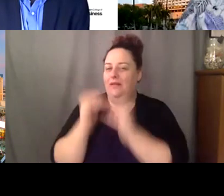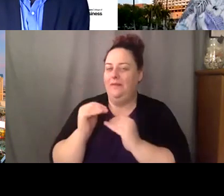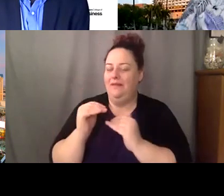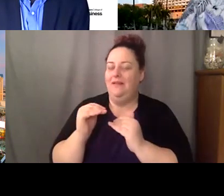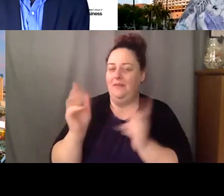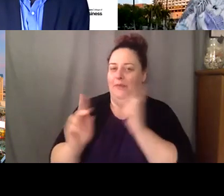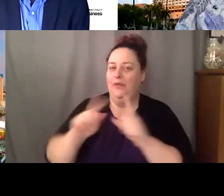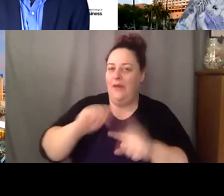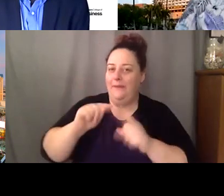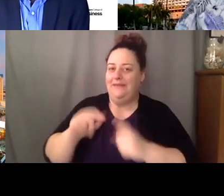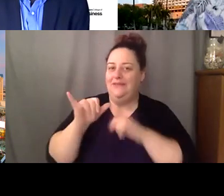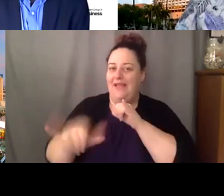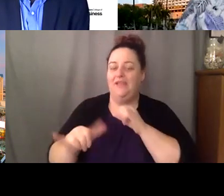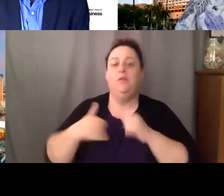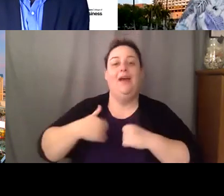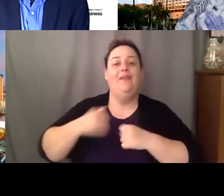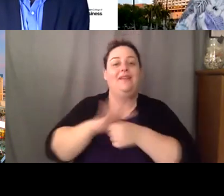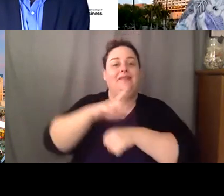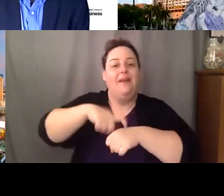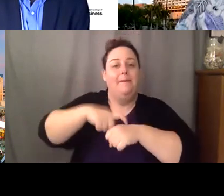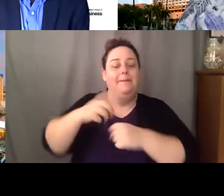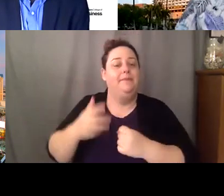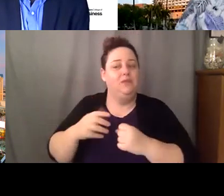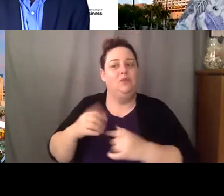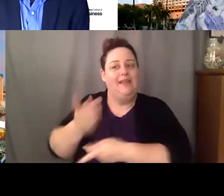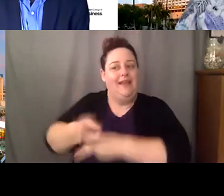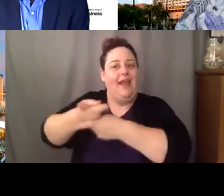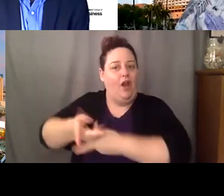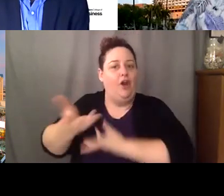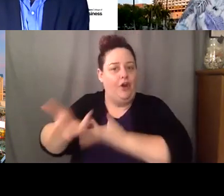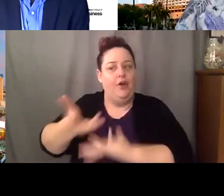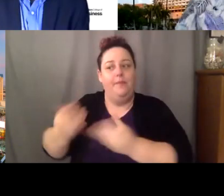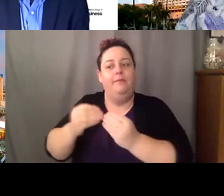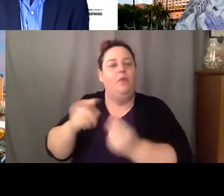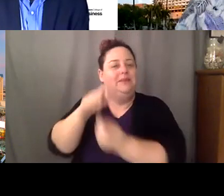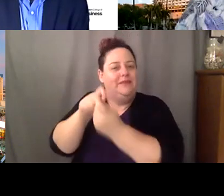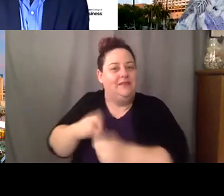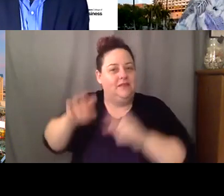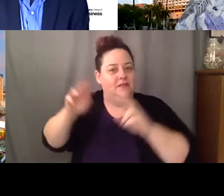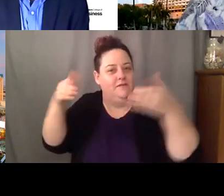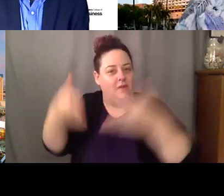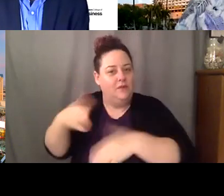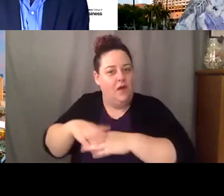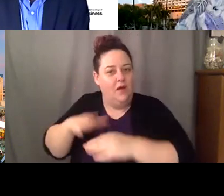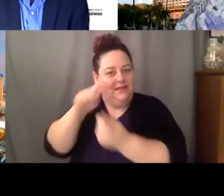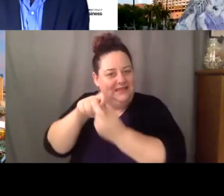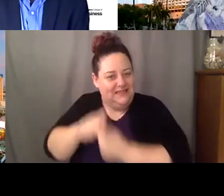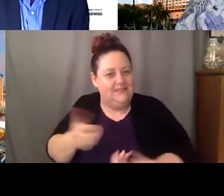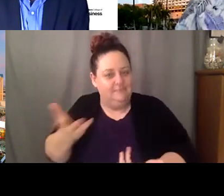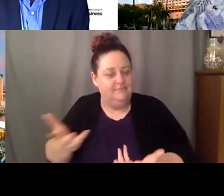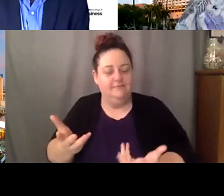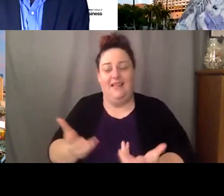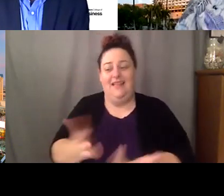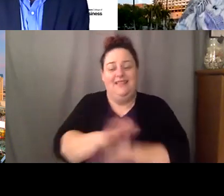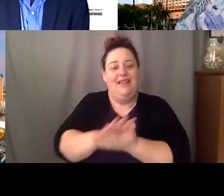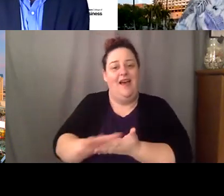you have time to take care of them. You have time to give better service, more attention to detail. And now's the time to really, you know, to really work